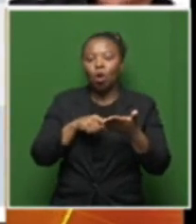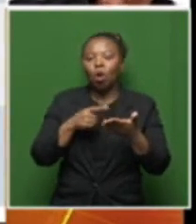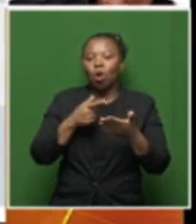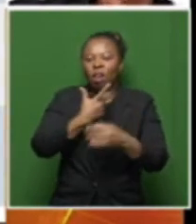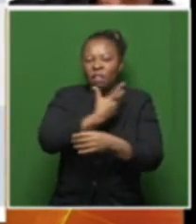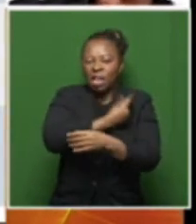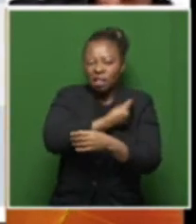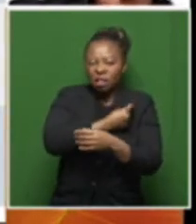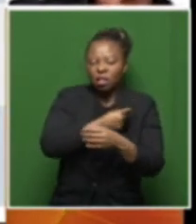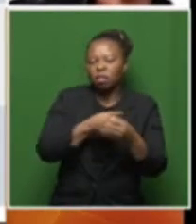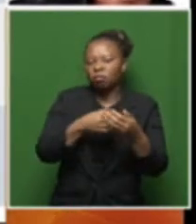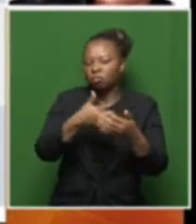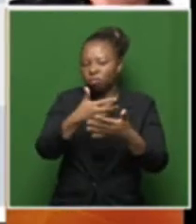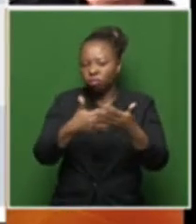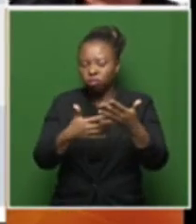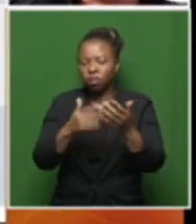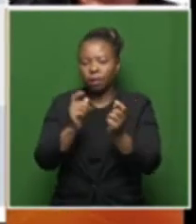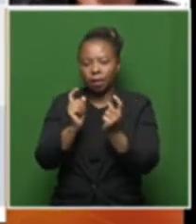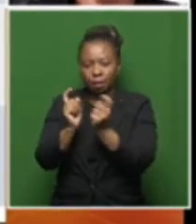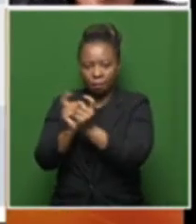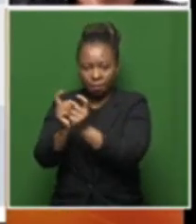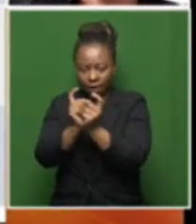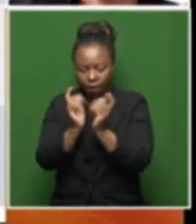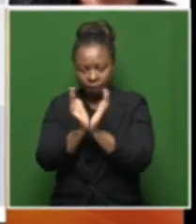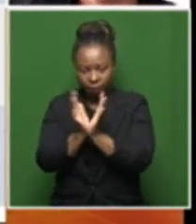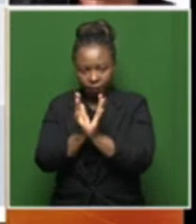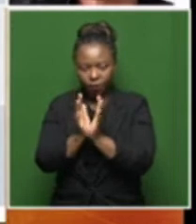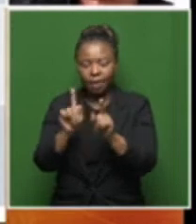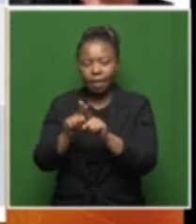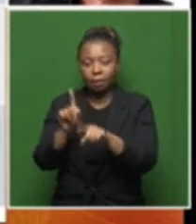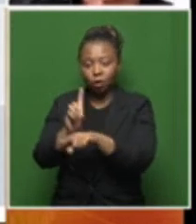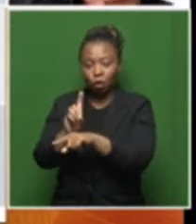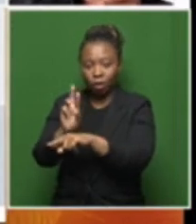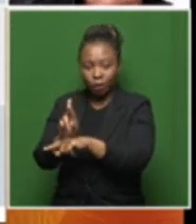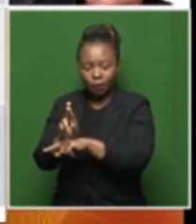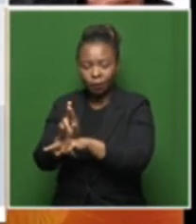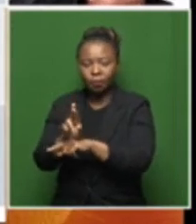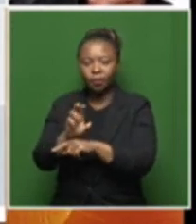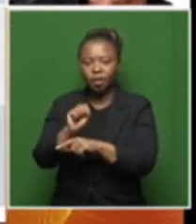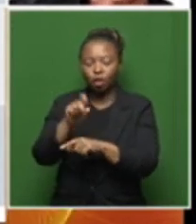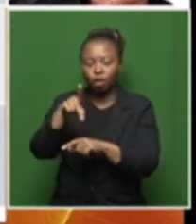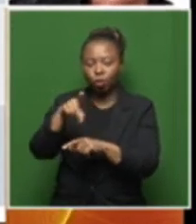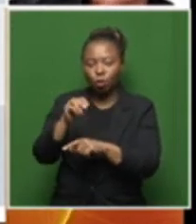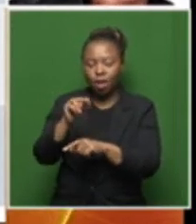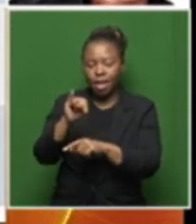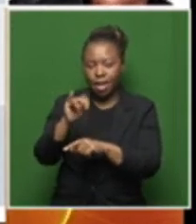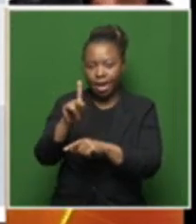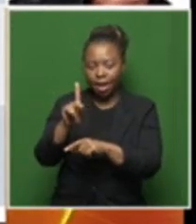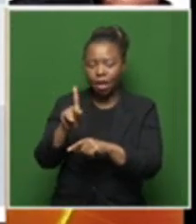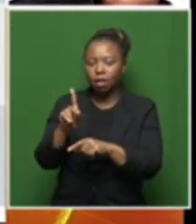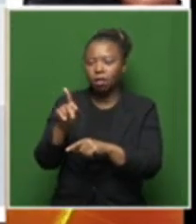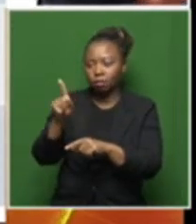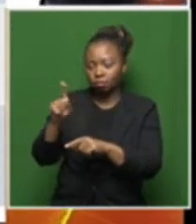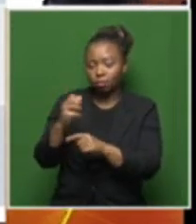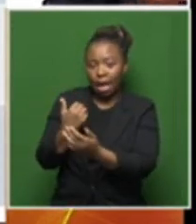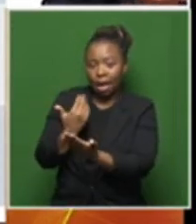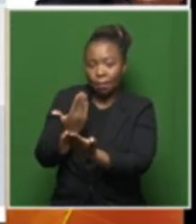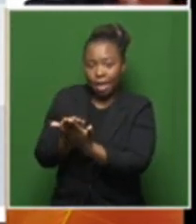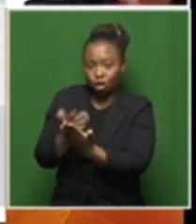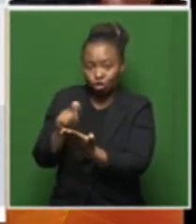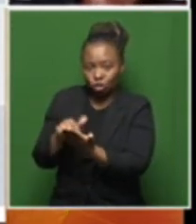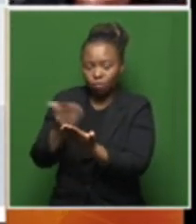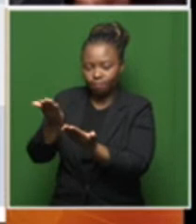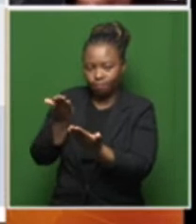Curanto. Dr. Reddy's, who was looking to submit for the Sputnik application, as well as